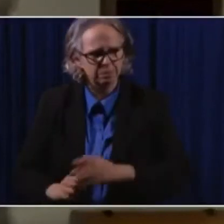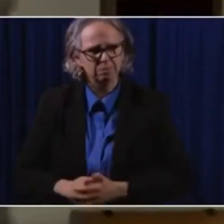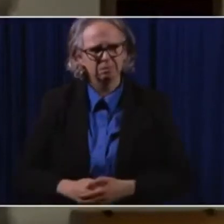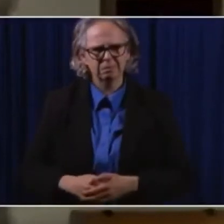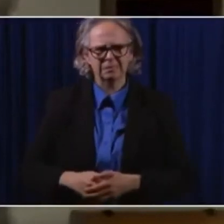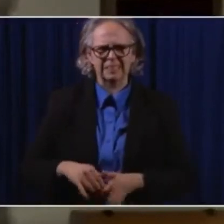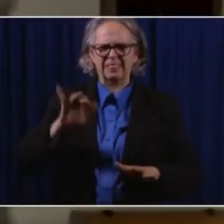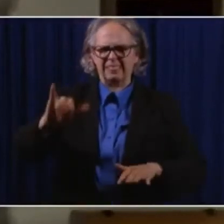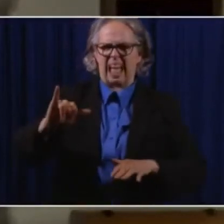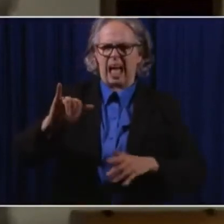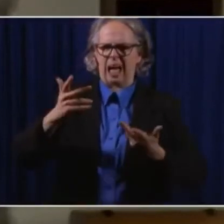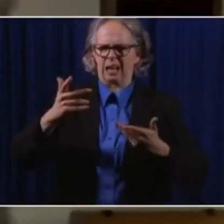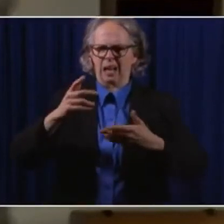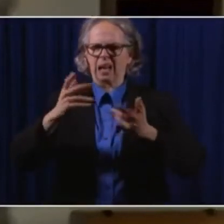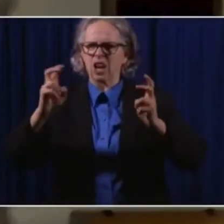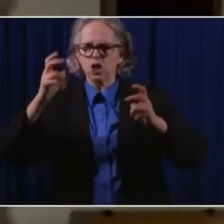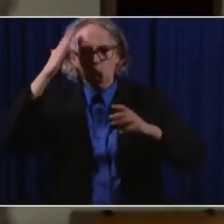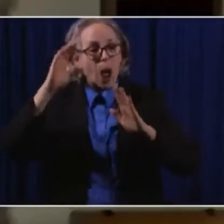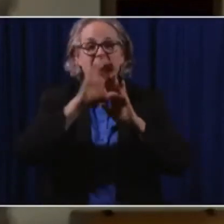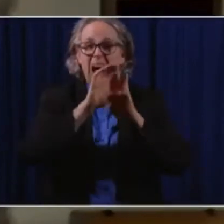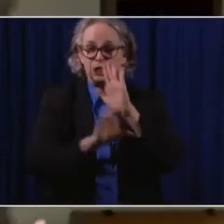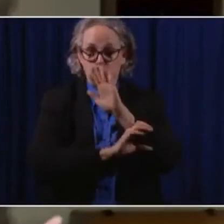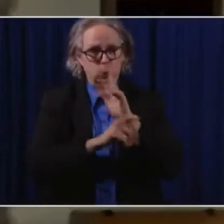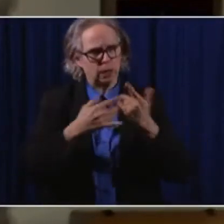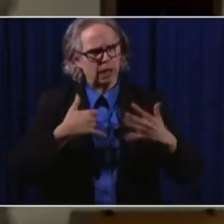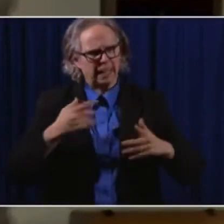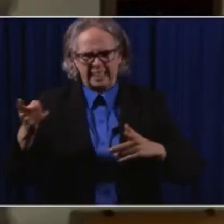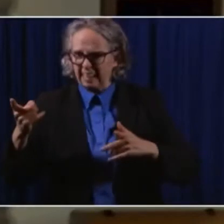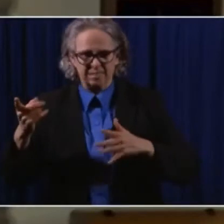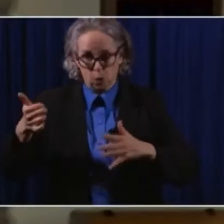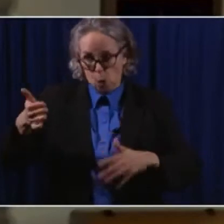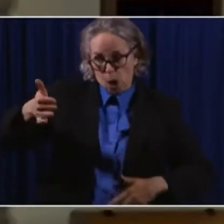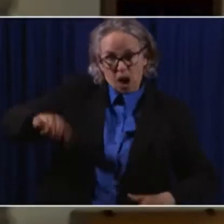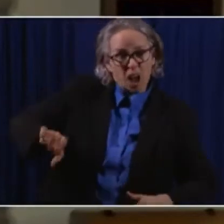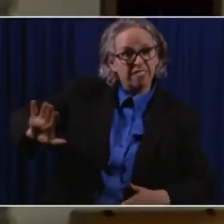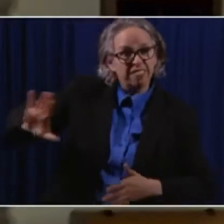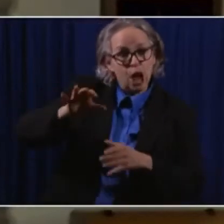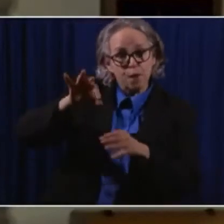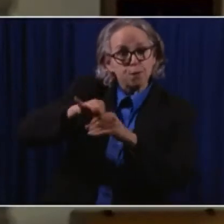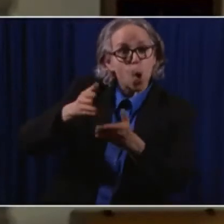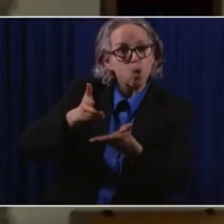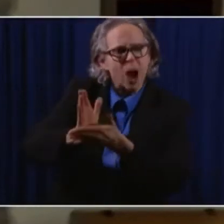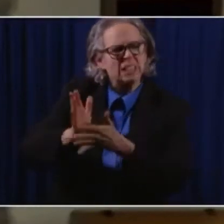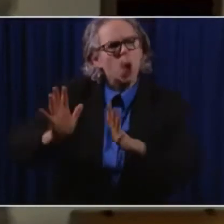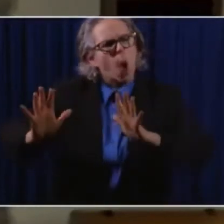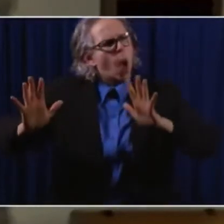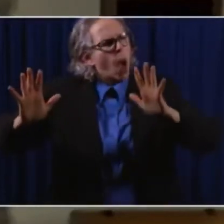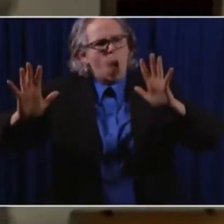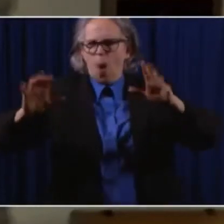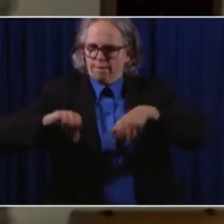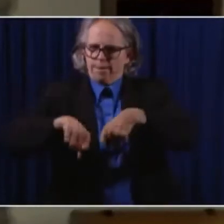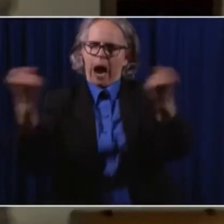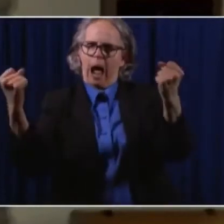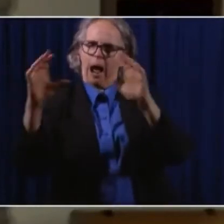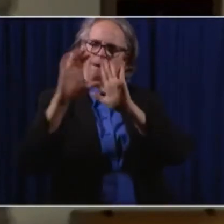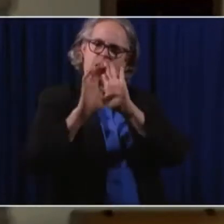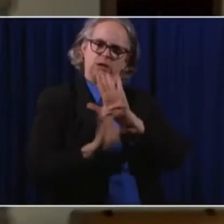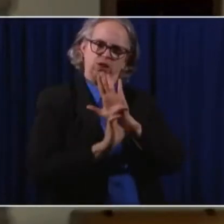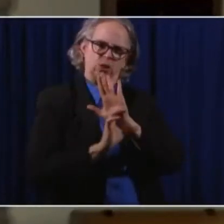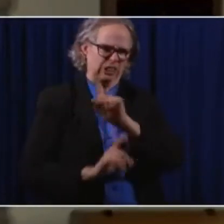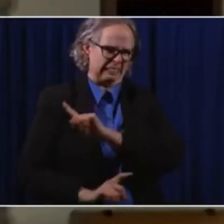issues if we would say, we're going to deny you the right to vote if you did not have a mask. So I think